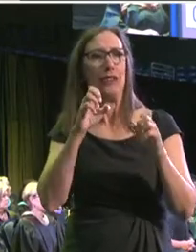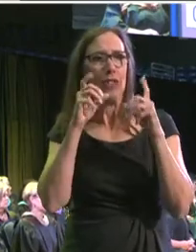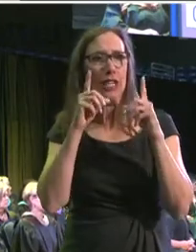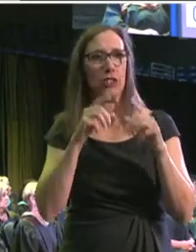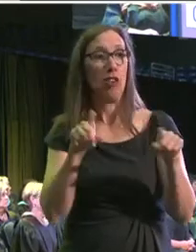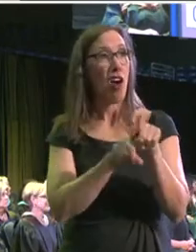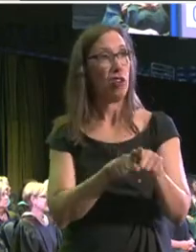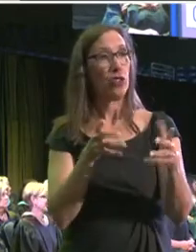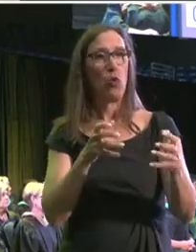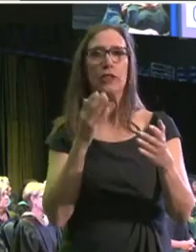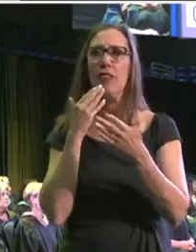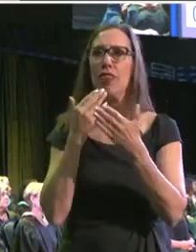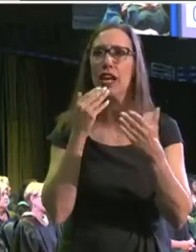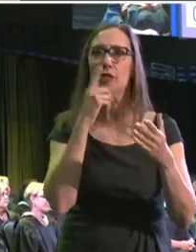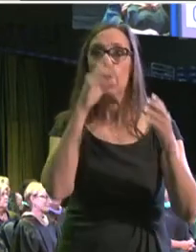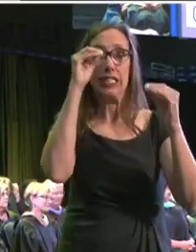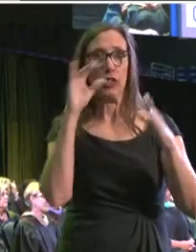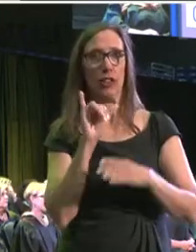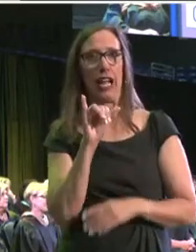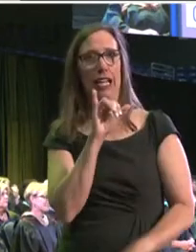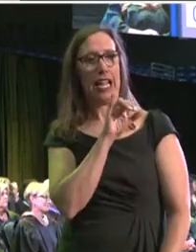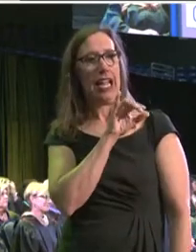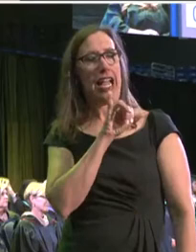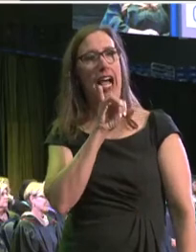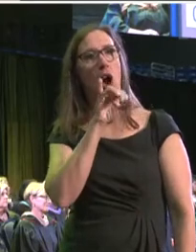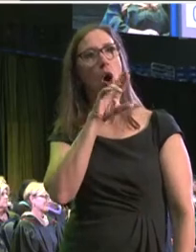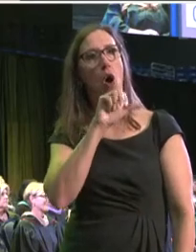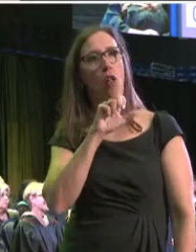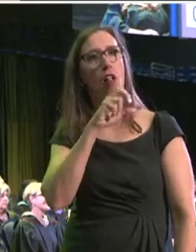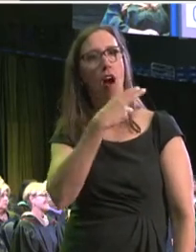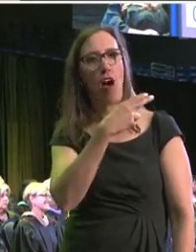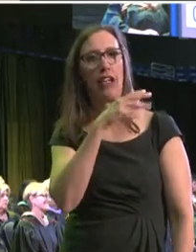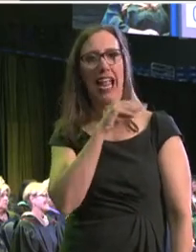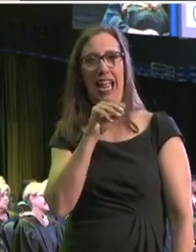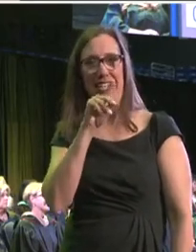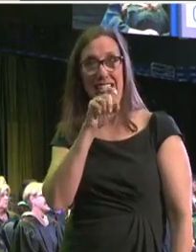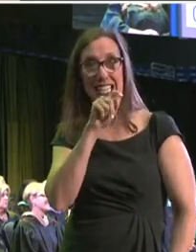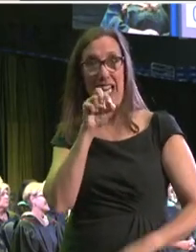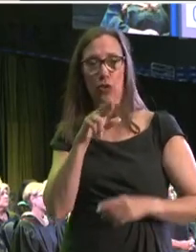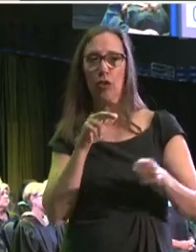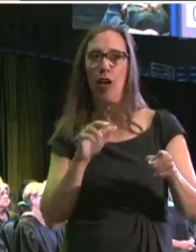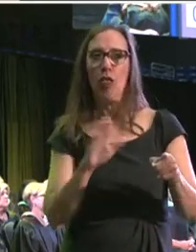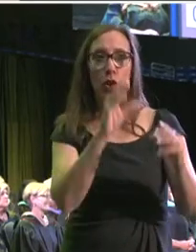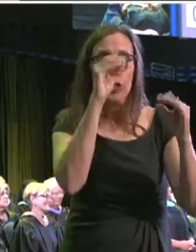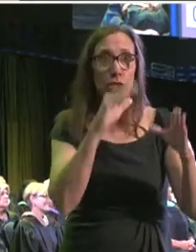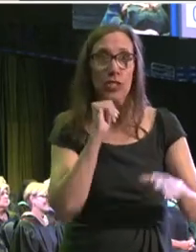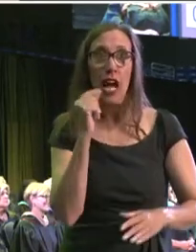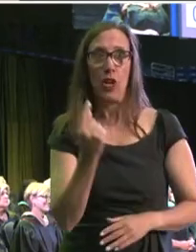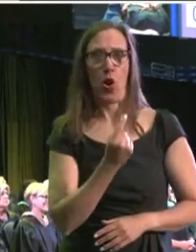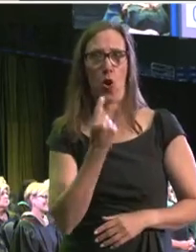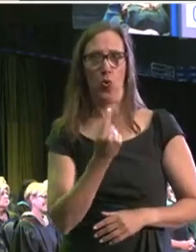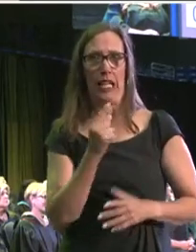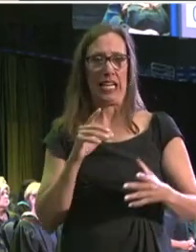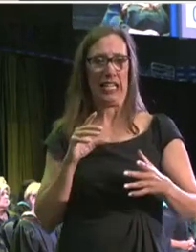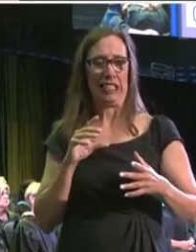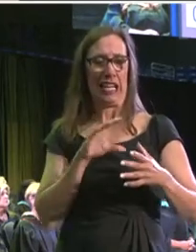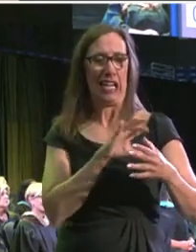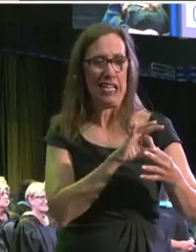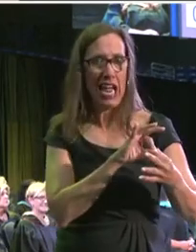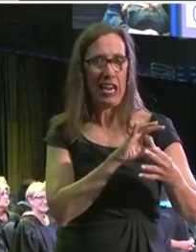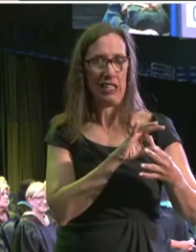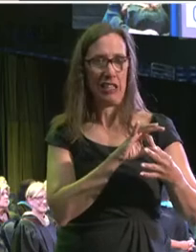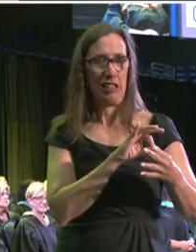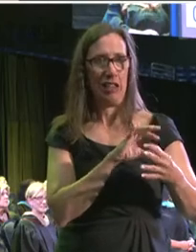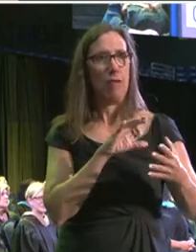I would also like to give thanks to teachers such as Ms. Deaver and Mr. O'Hawk, teachers who not only connect with their students on an